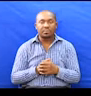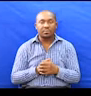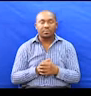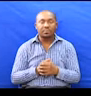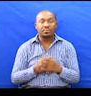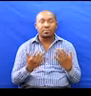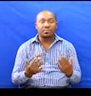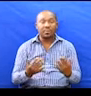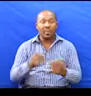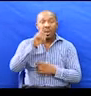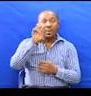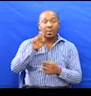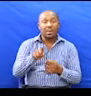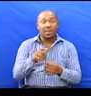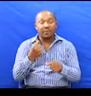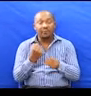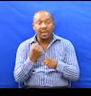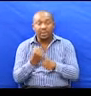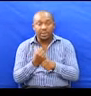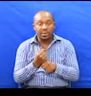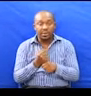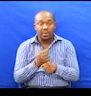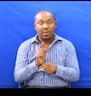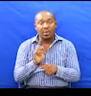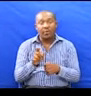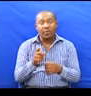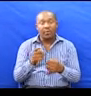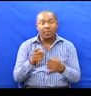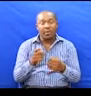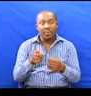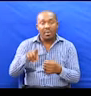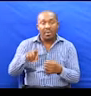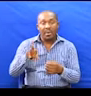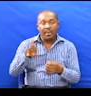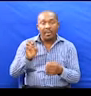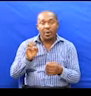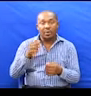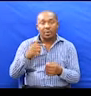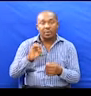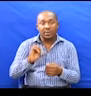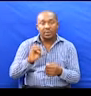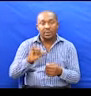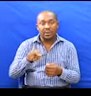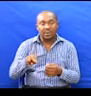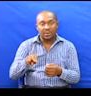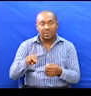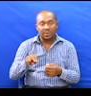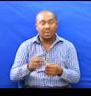What are the functions of protein in your body? What are the functions? The first function, protein are used